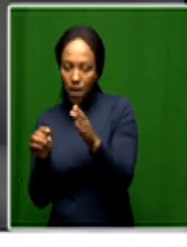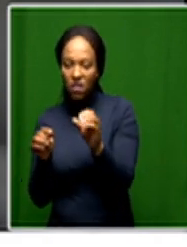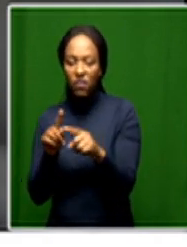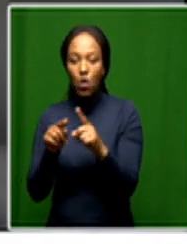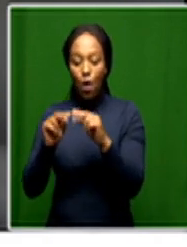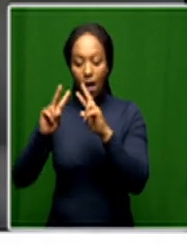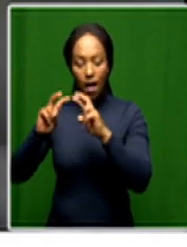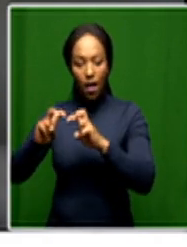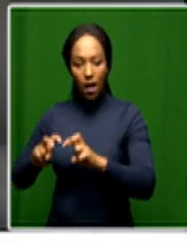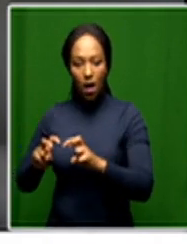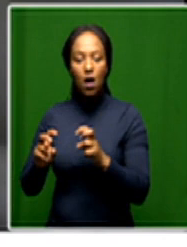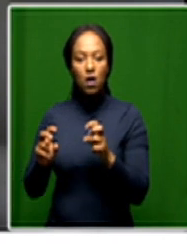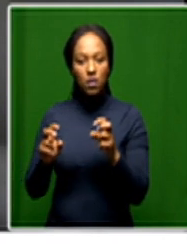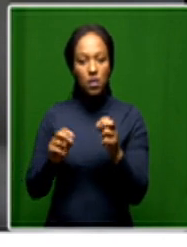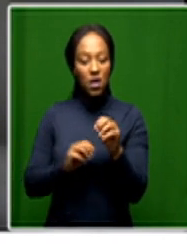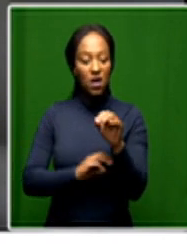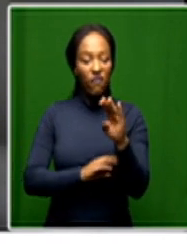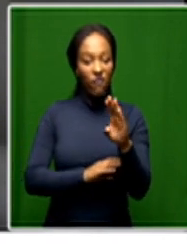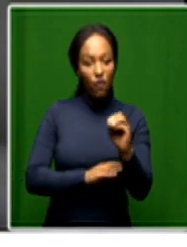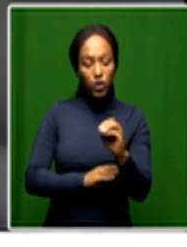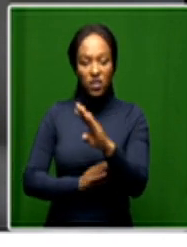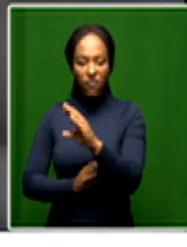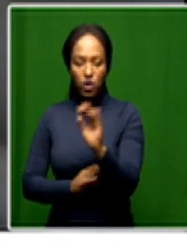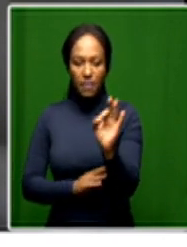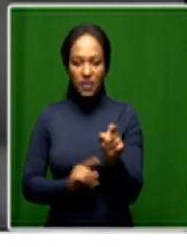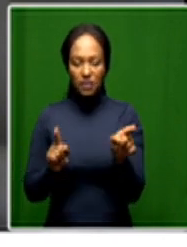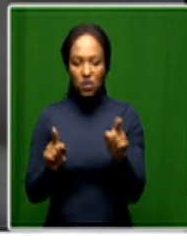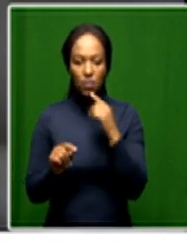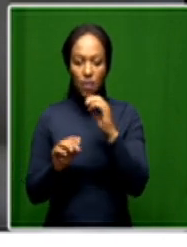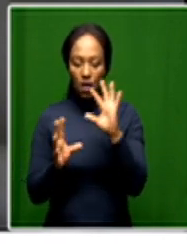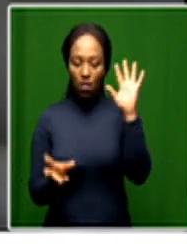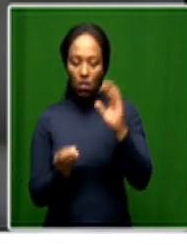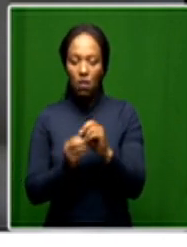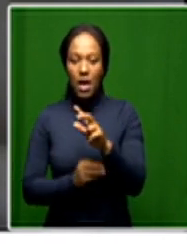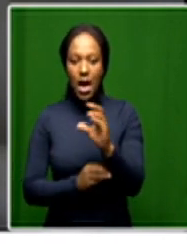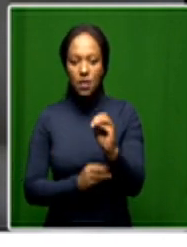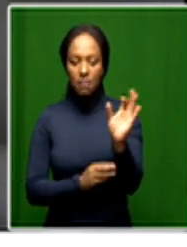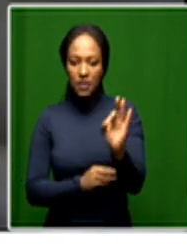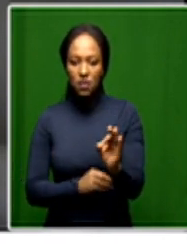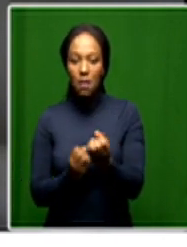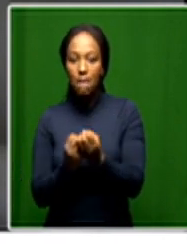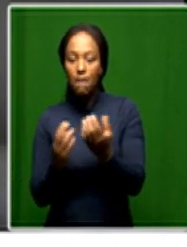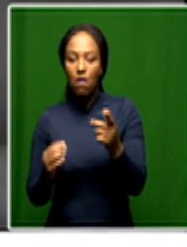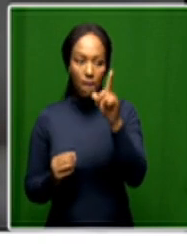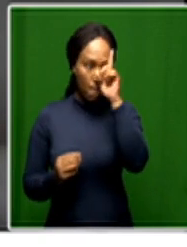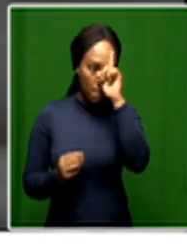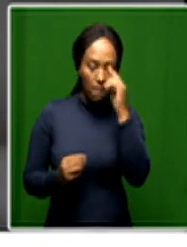study population they made up each 40% of the study population. So up to 80% of the population was white and